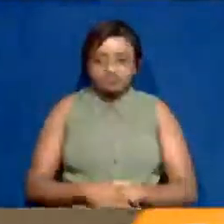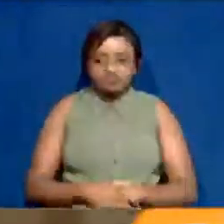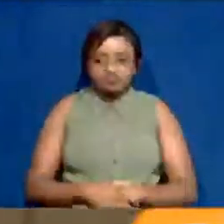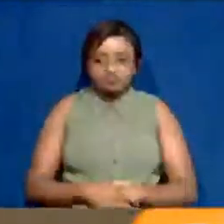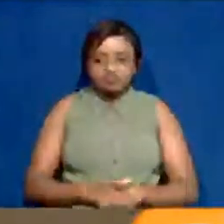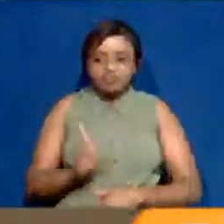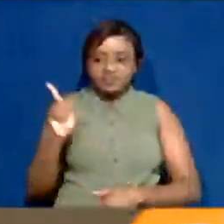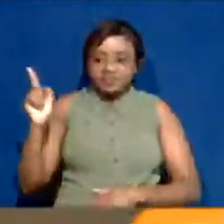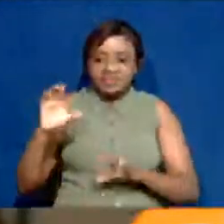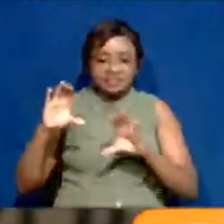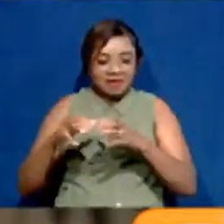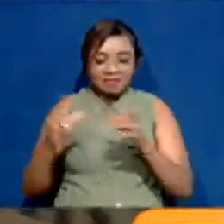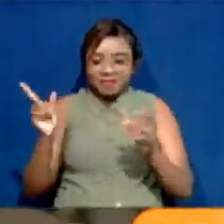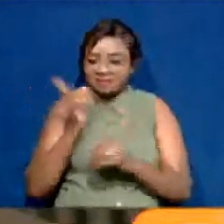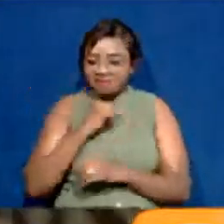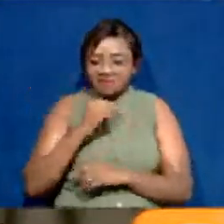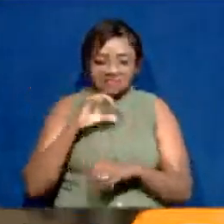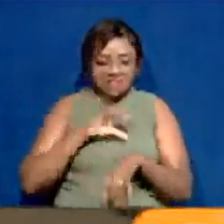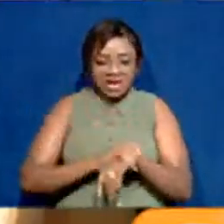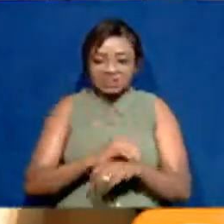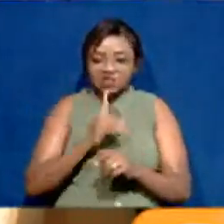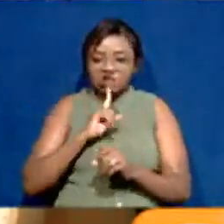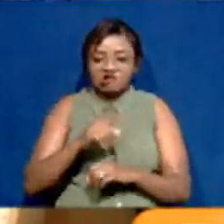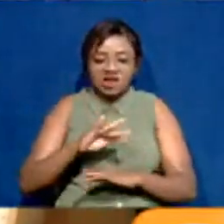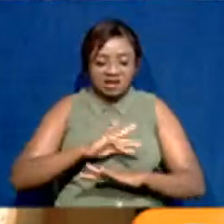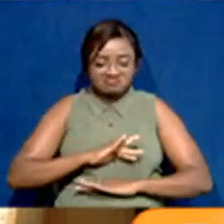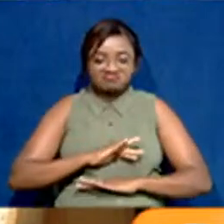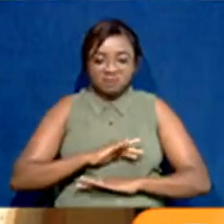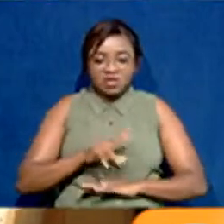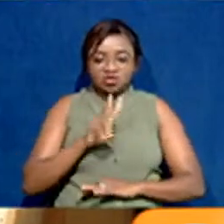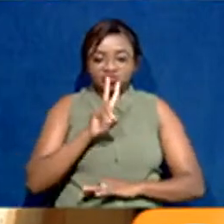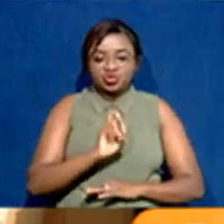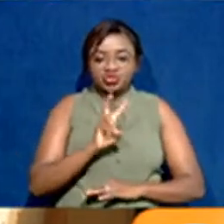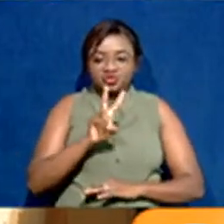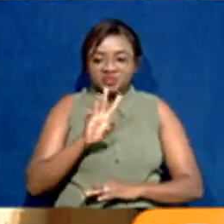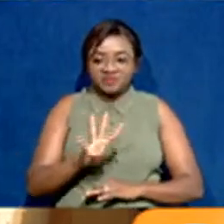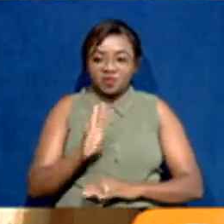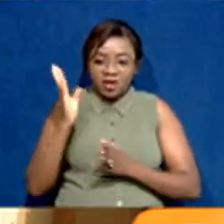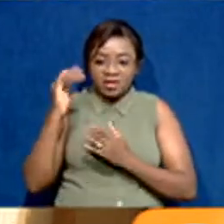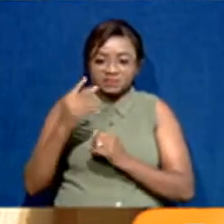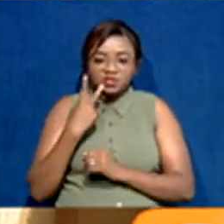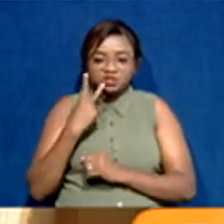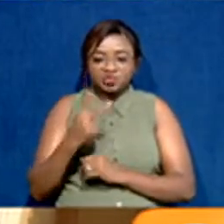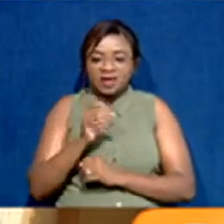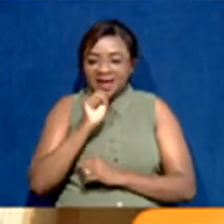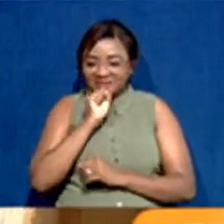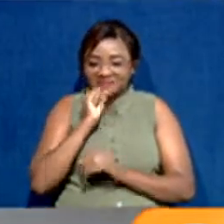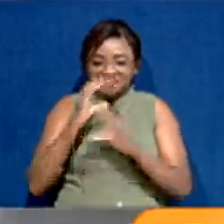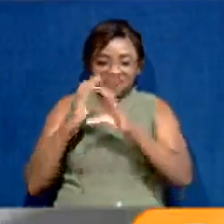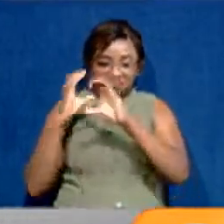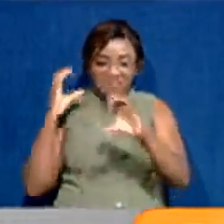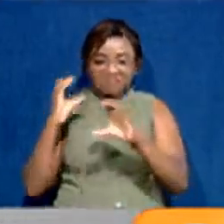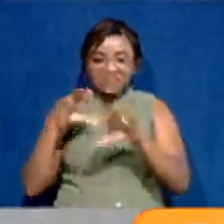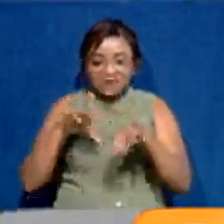Busigo has already filled up its orders for 2024 with at least 250 e-buses having